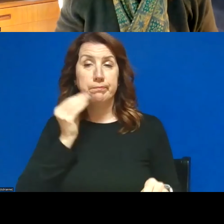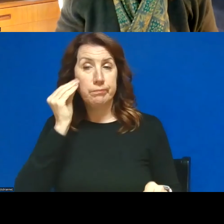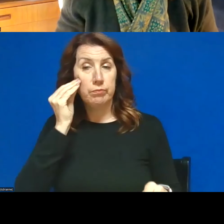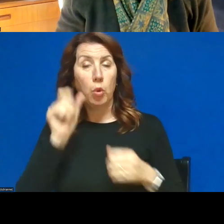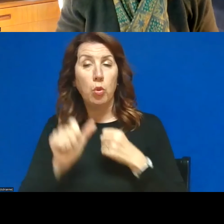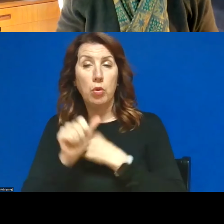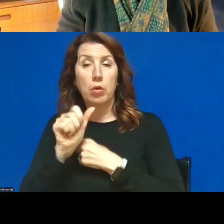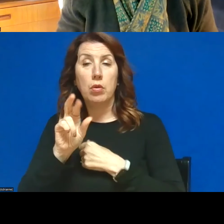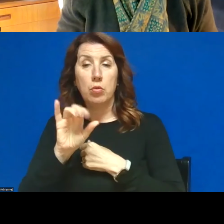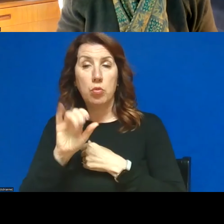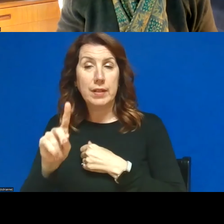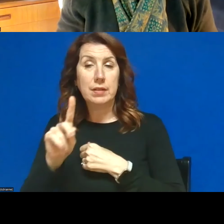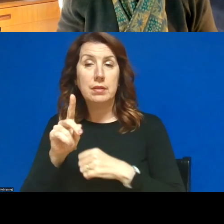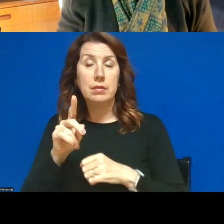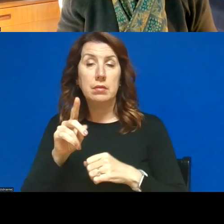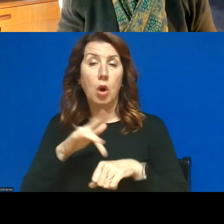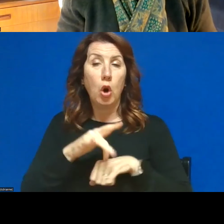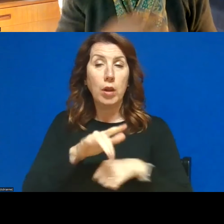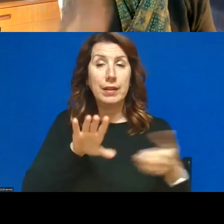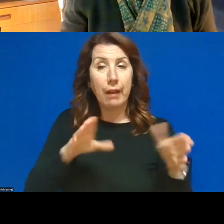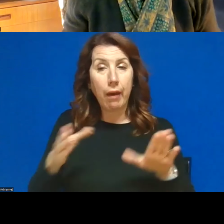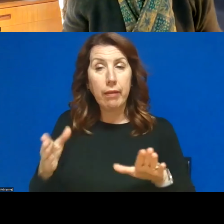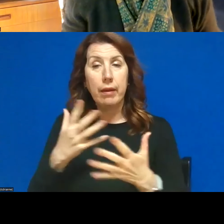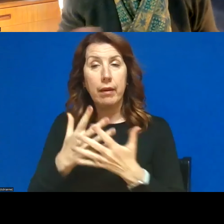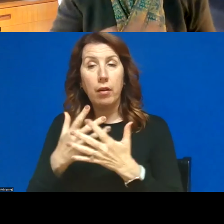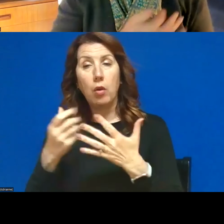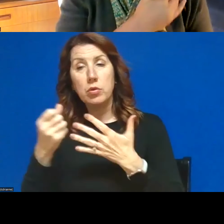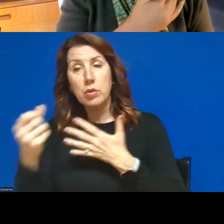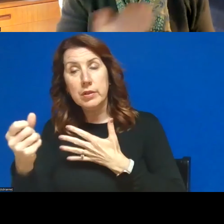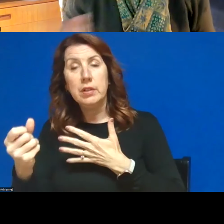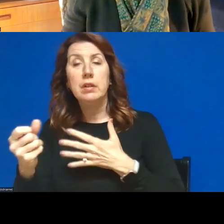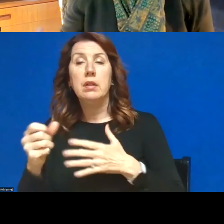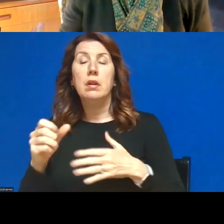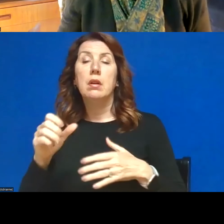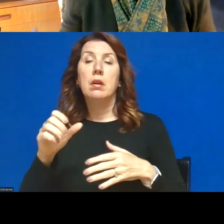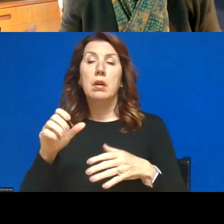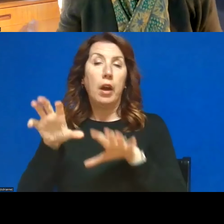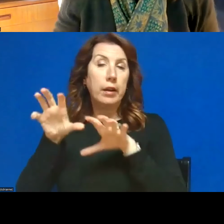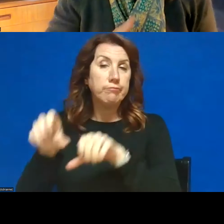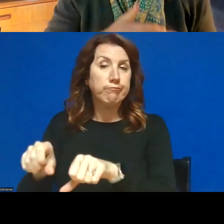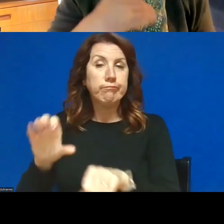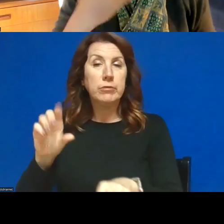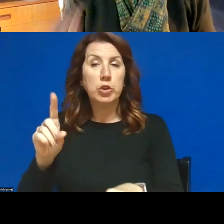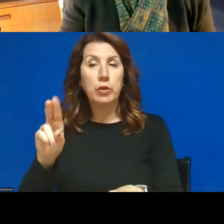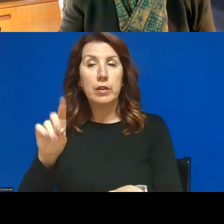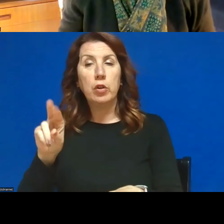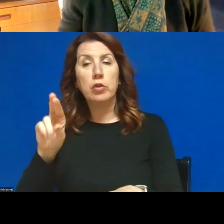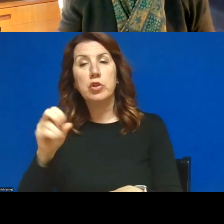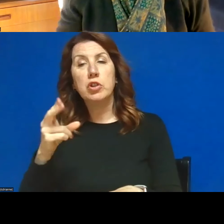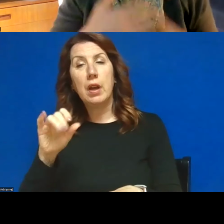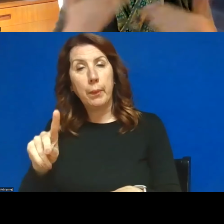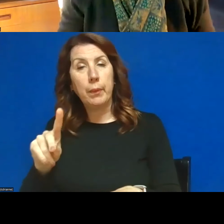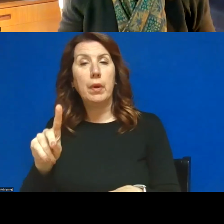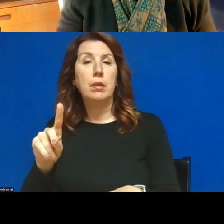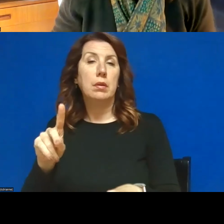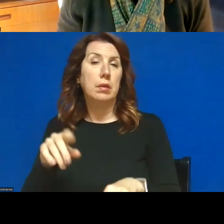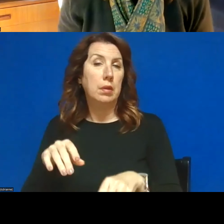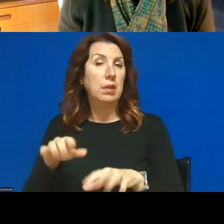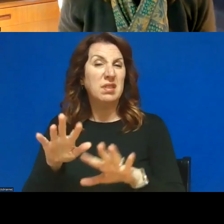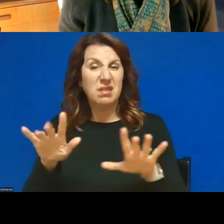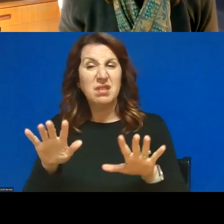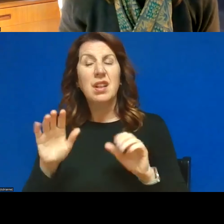premature death, incarceration, conservatorship, and hospitalization, and that is what we are trying to avoid. So while this is not, it's not